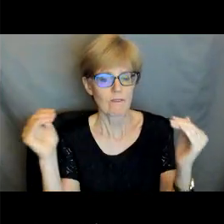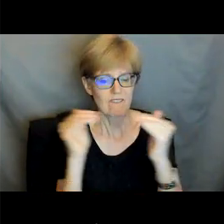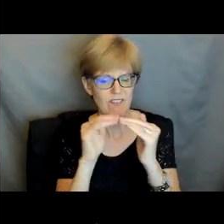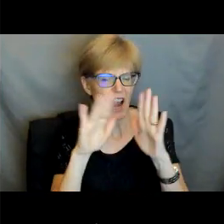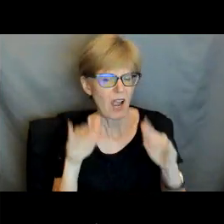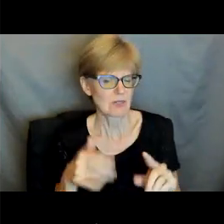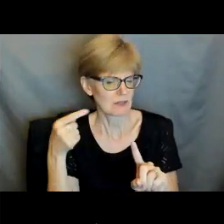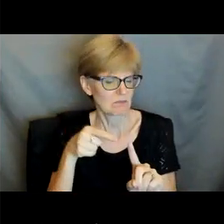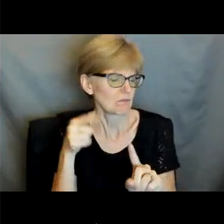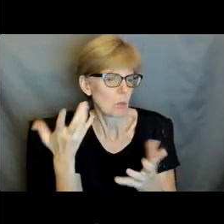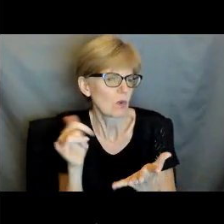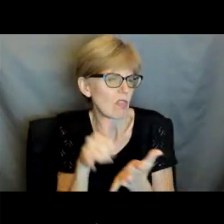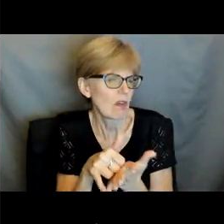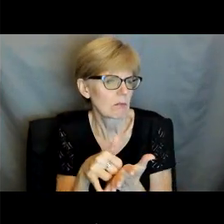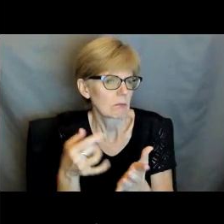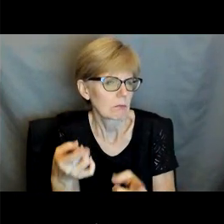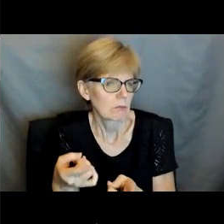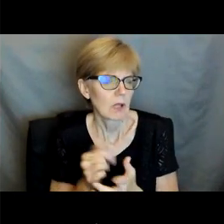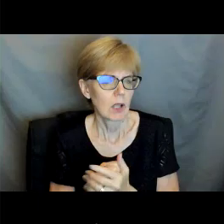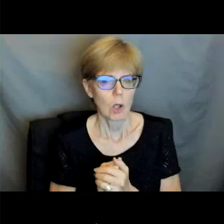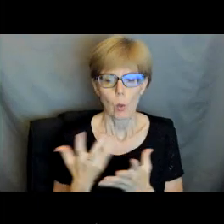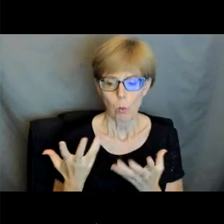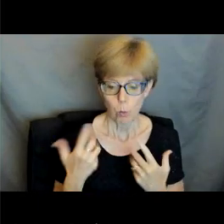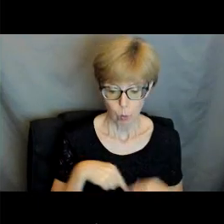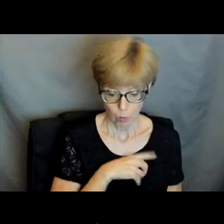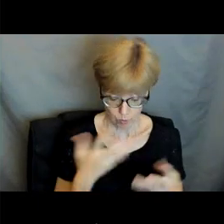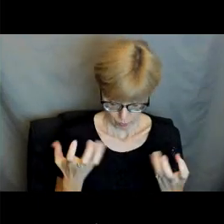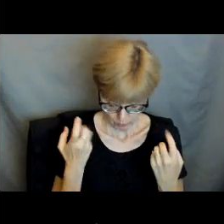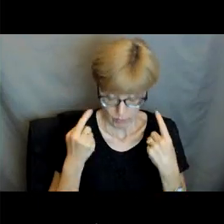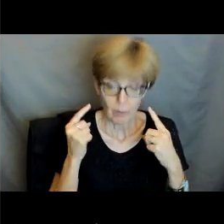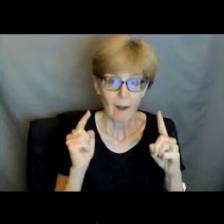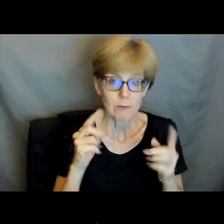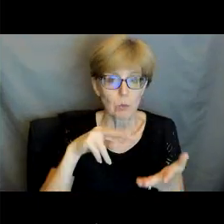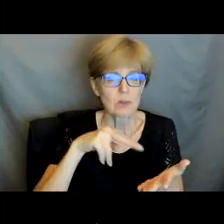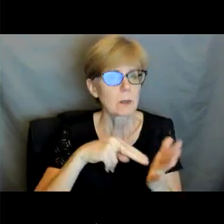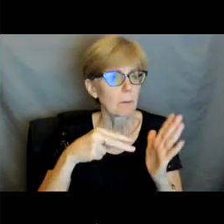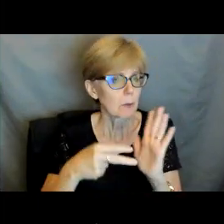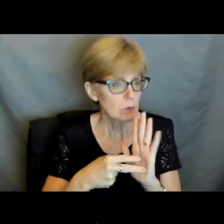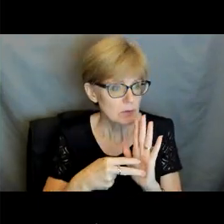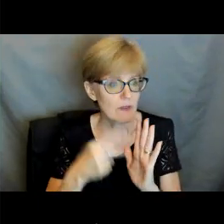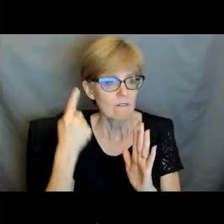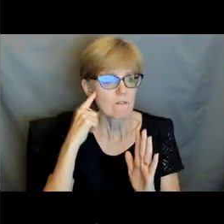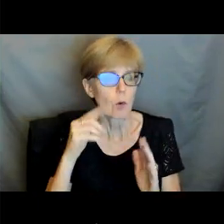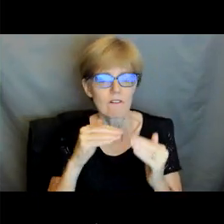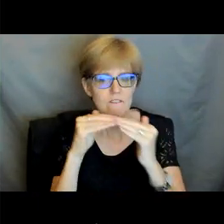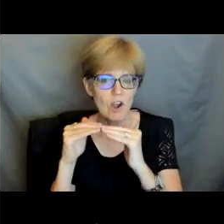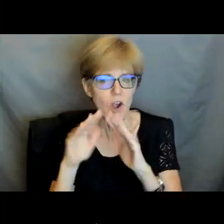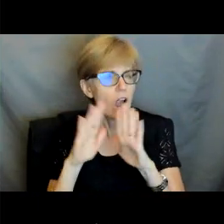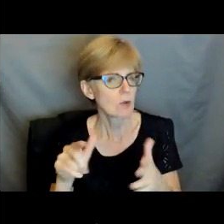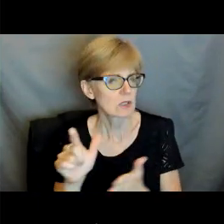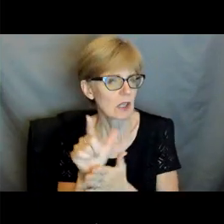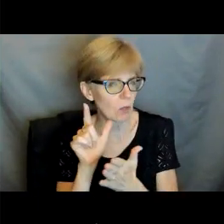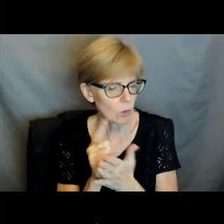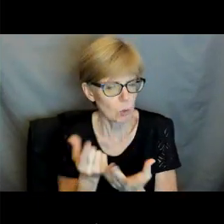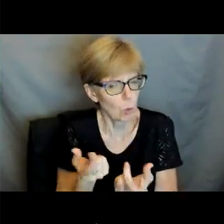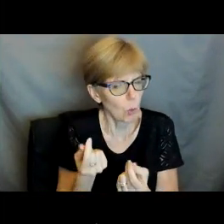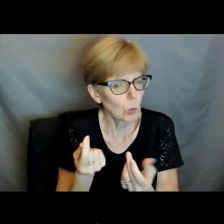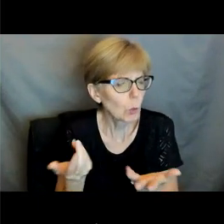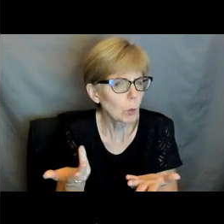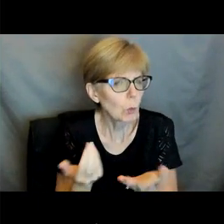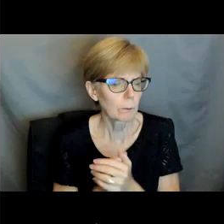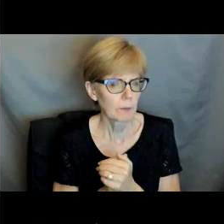What do you think we're seeking to accomplish with fair housing? What is the purpose of having fair housing laws? What do they do?